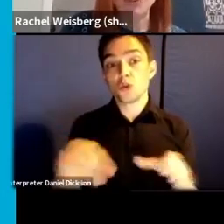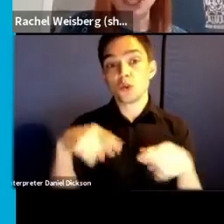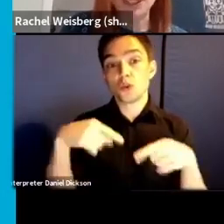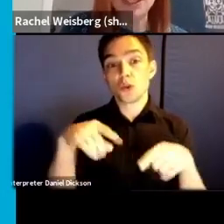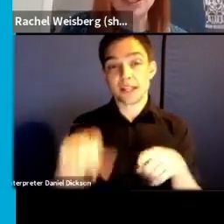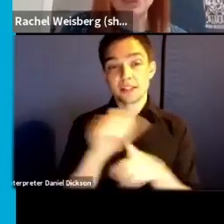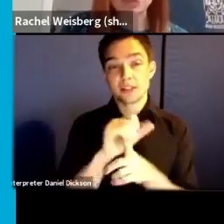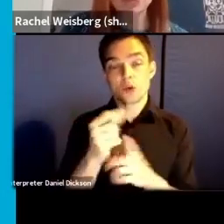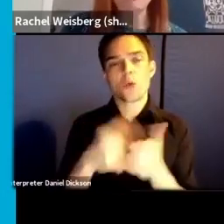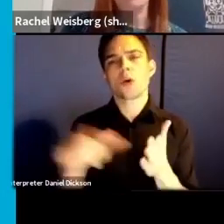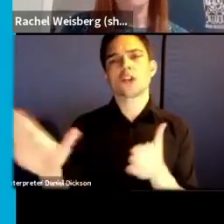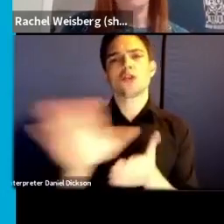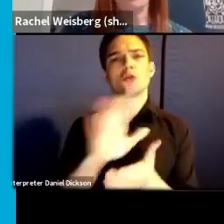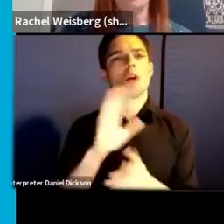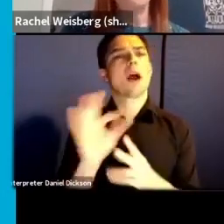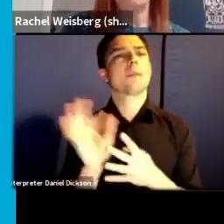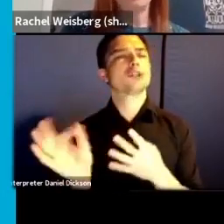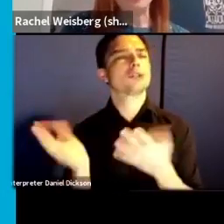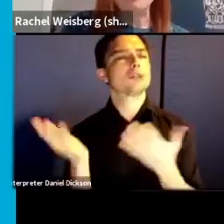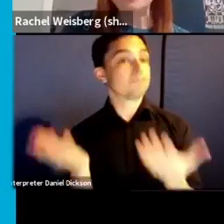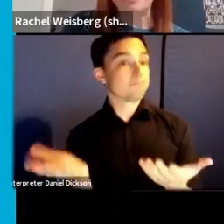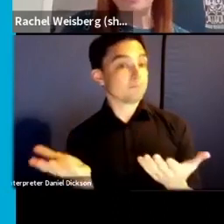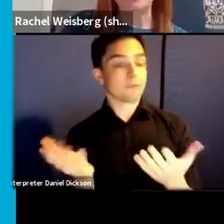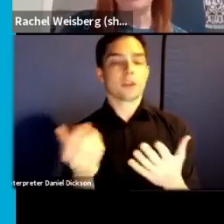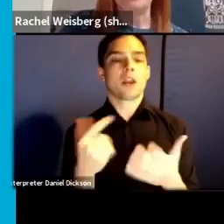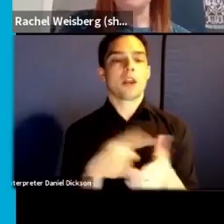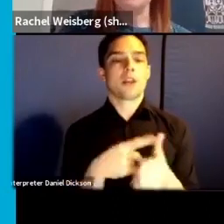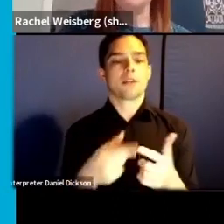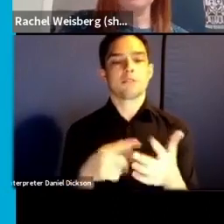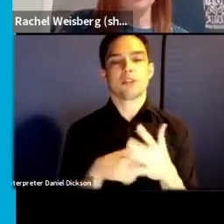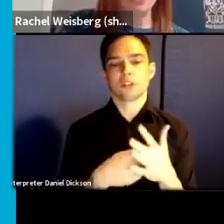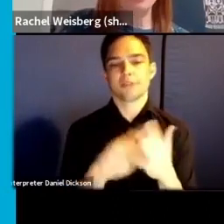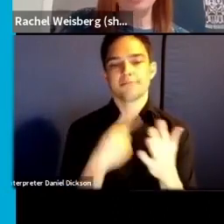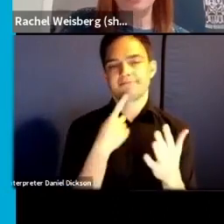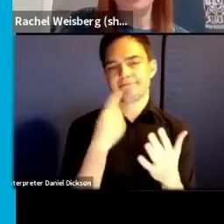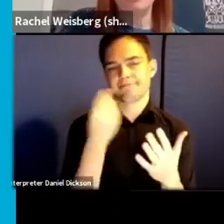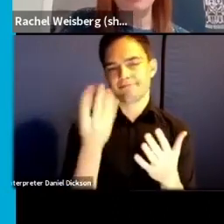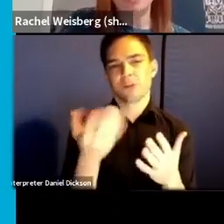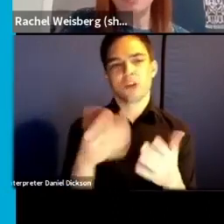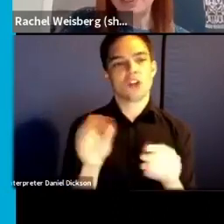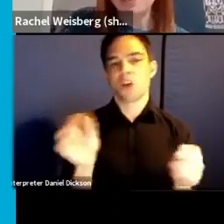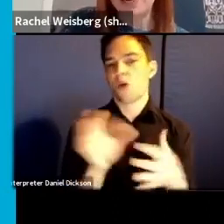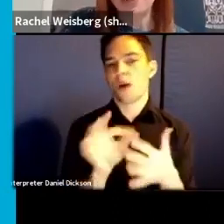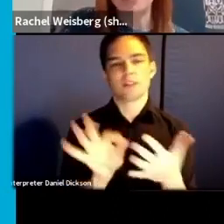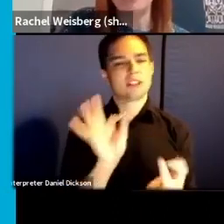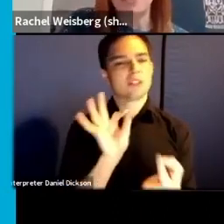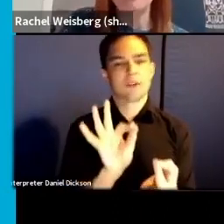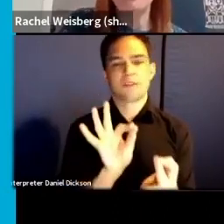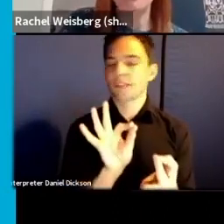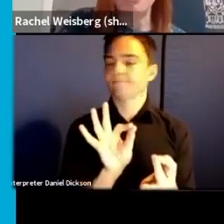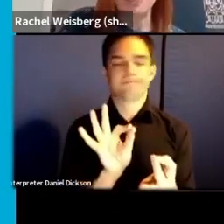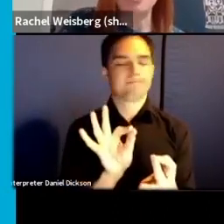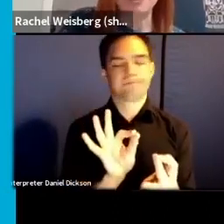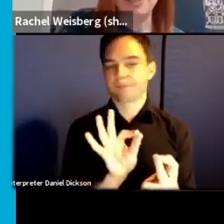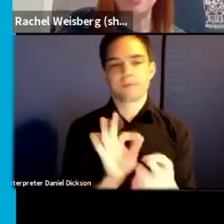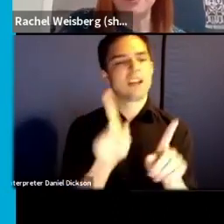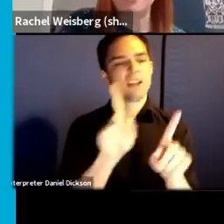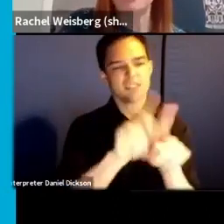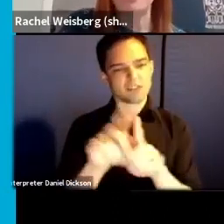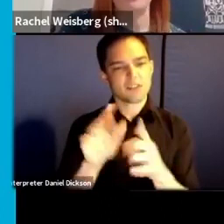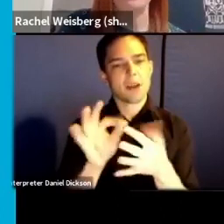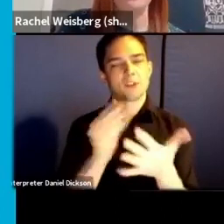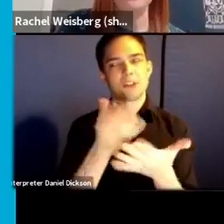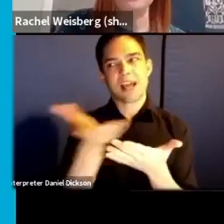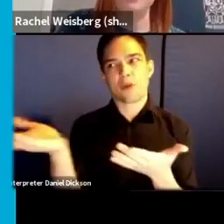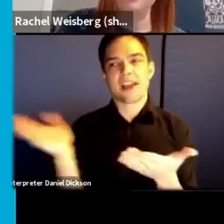your options? And I'll start by saying no option is going to be perfect, right? There's a lot of different options out